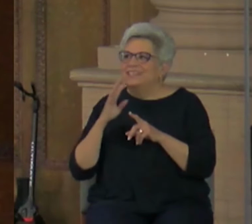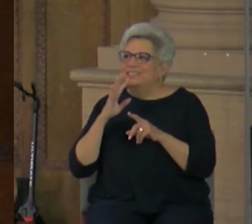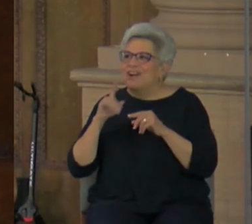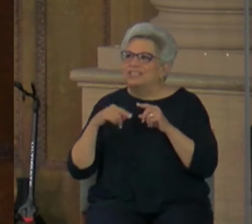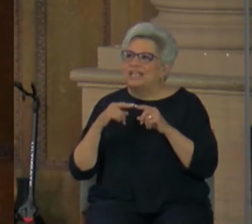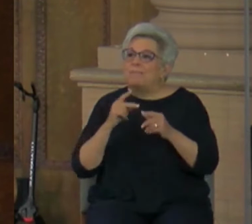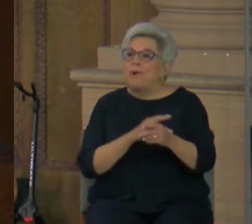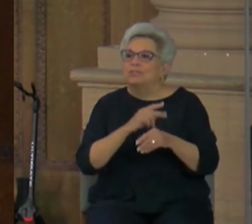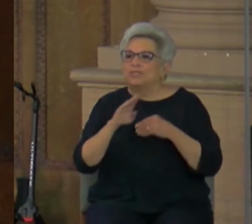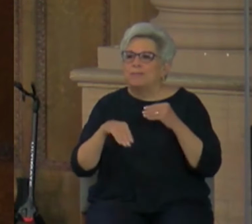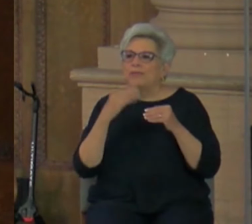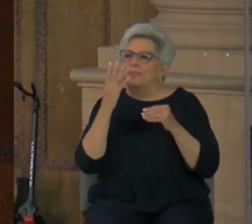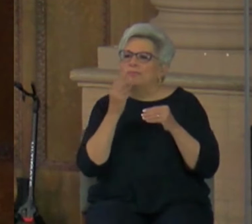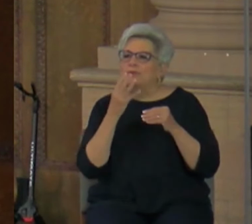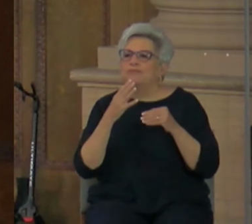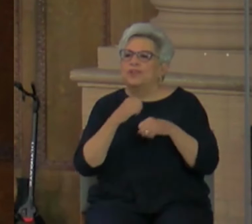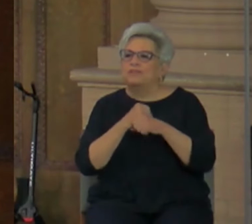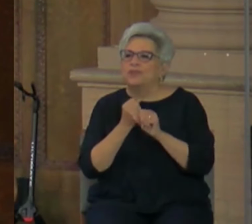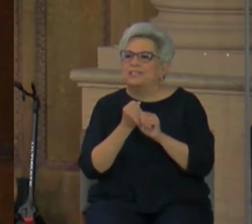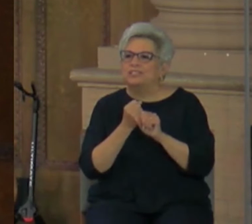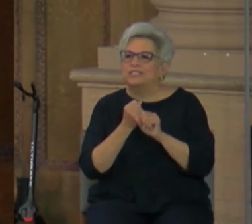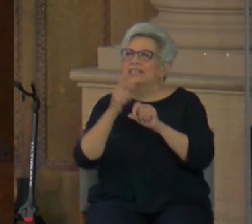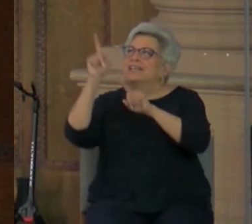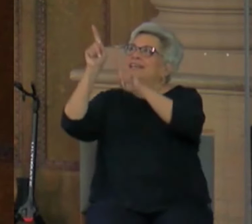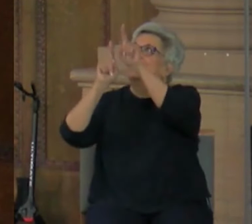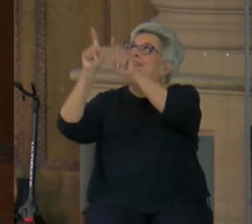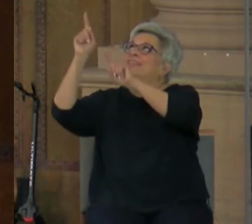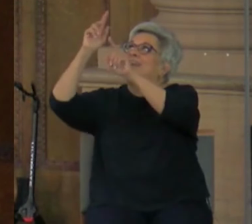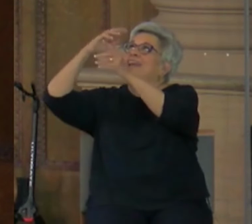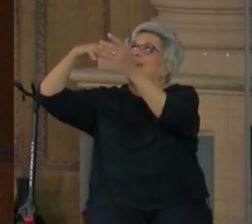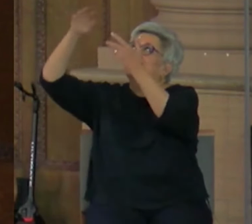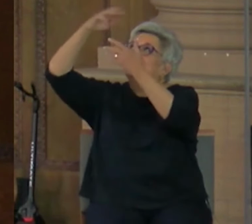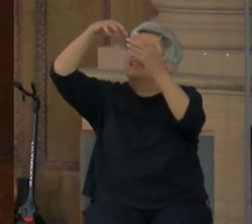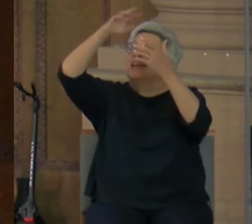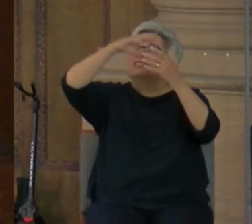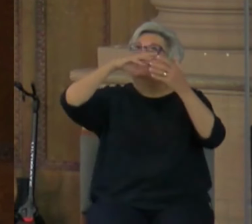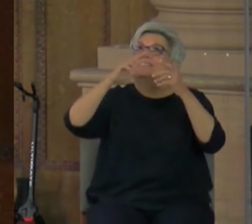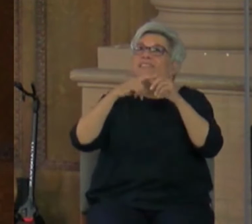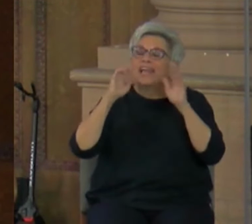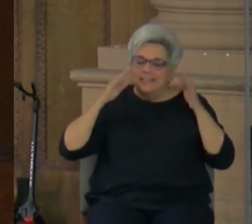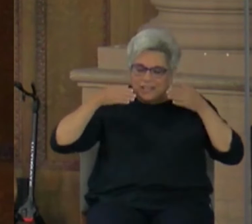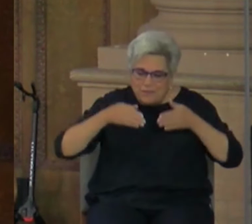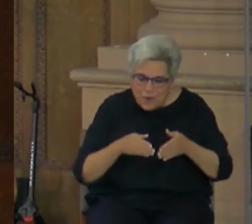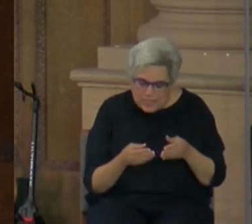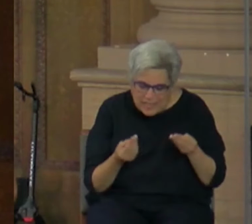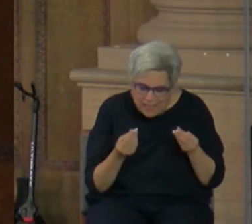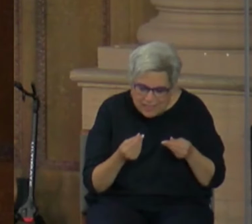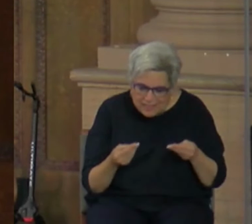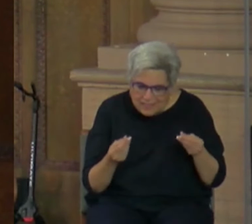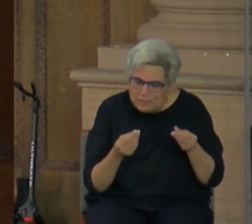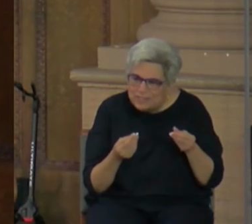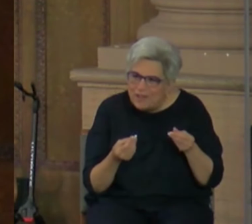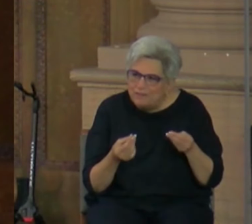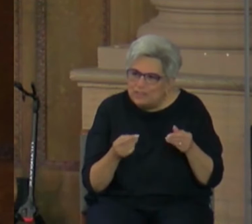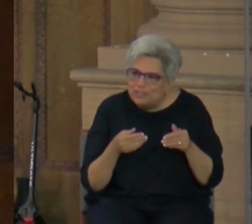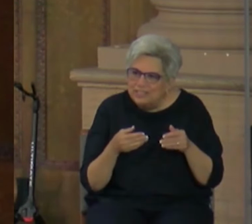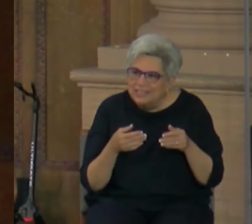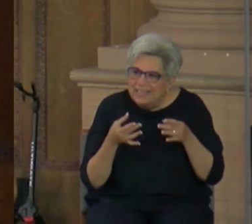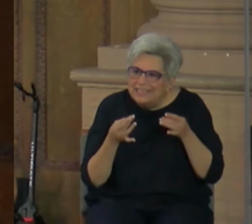And he goes from the top to the bottom. He shows him the constellations and then zooms right in on the little clumps of dust that stick together after it